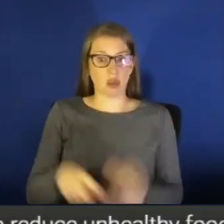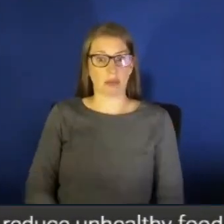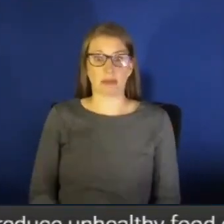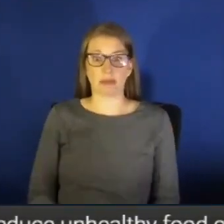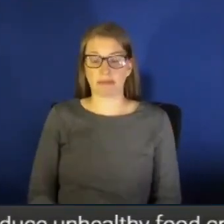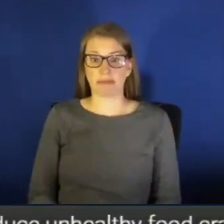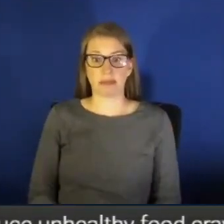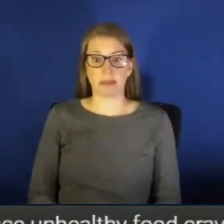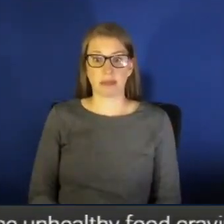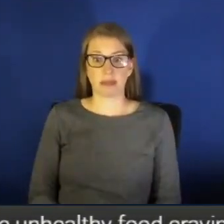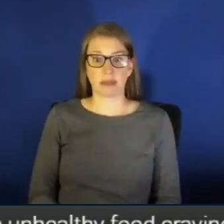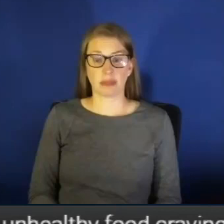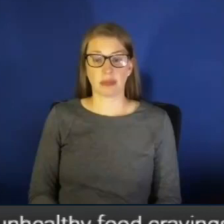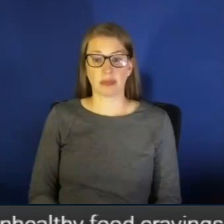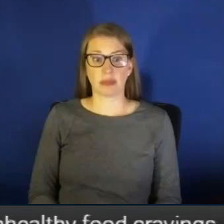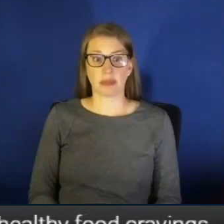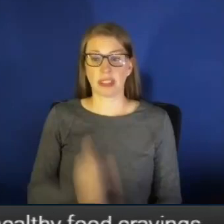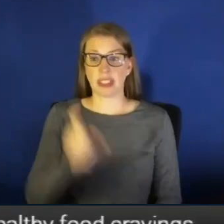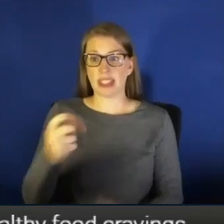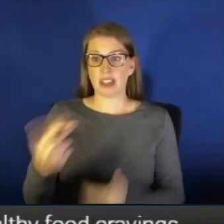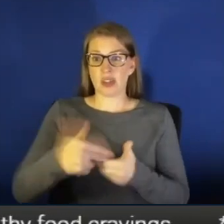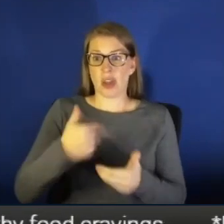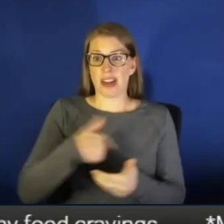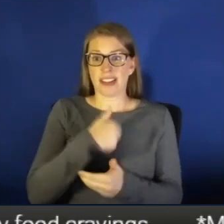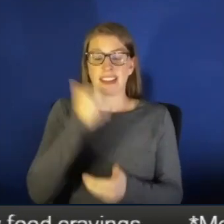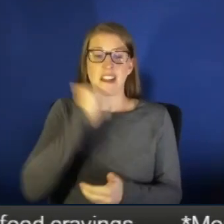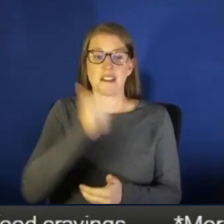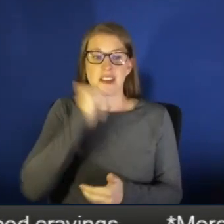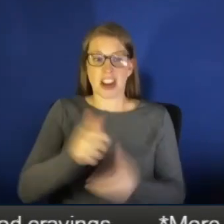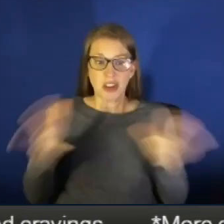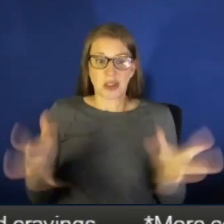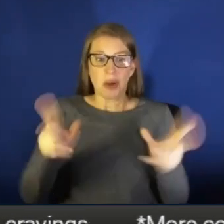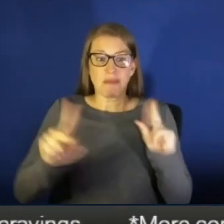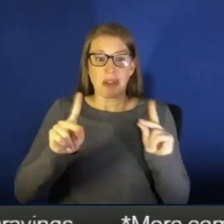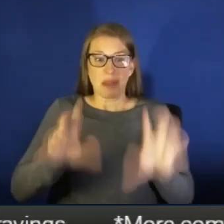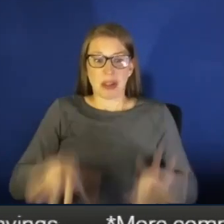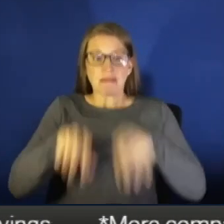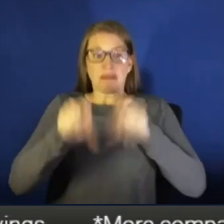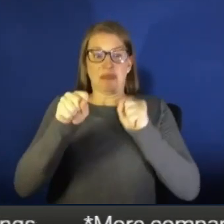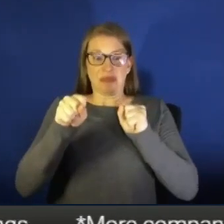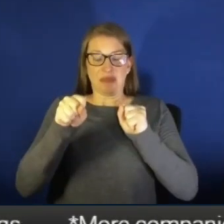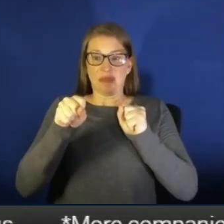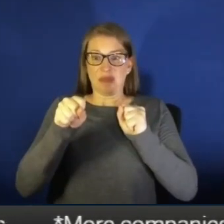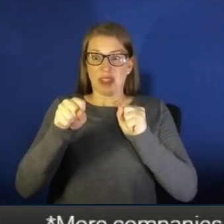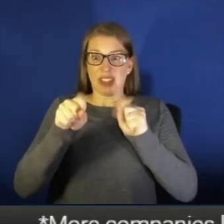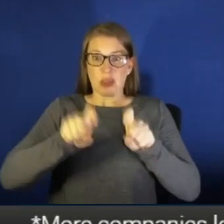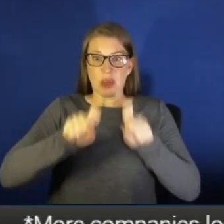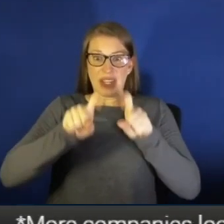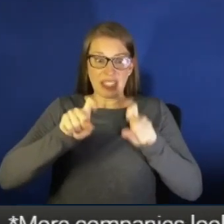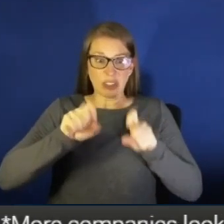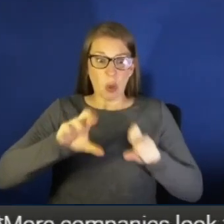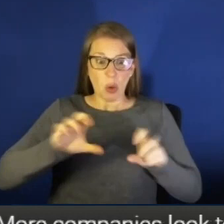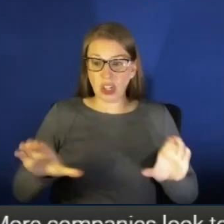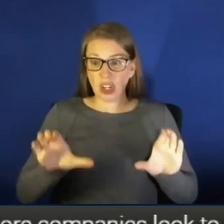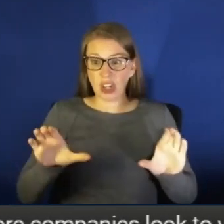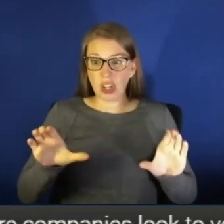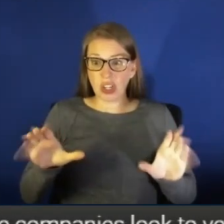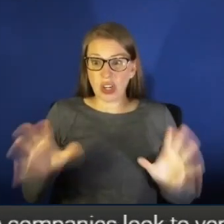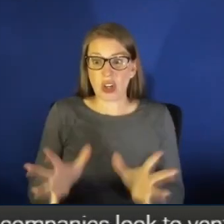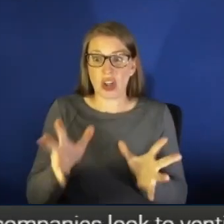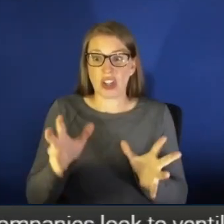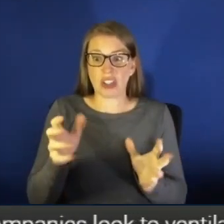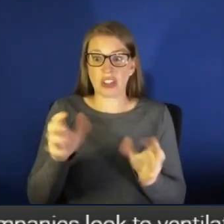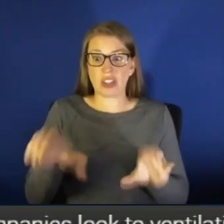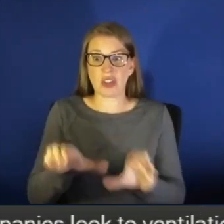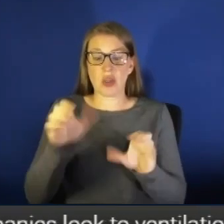need to have him on every day to talk to people and to encourage people to do screenings or just encourage them to do almost anything. I know it is a